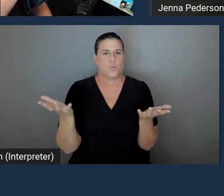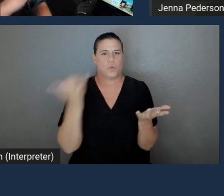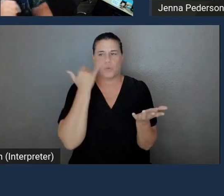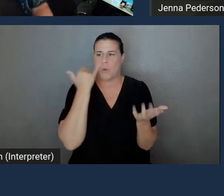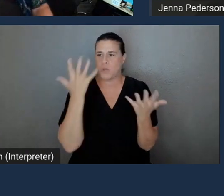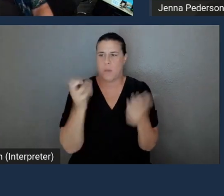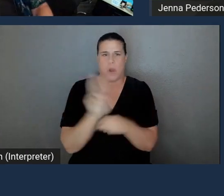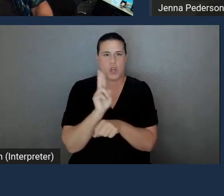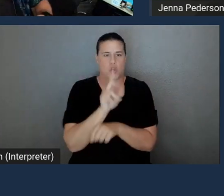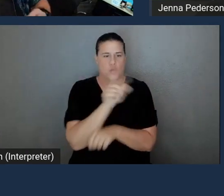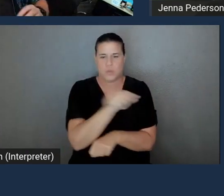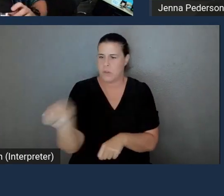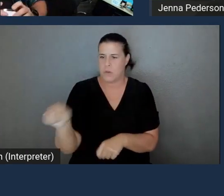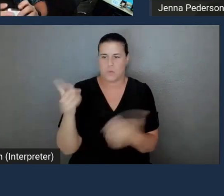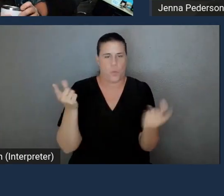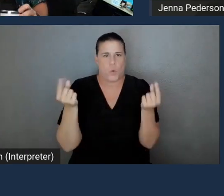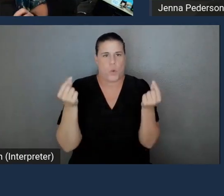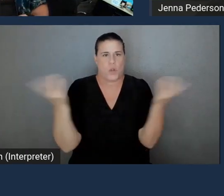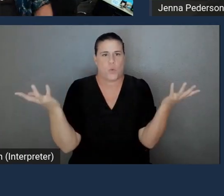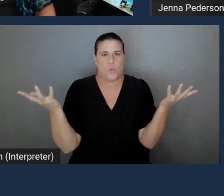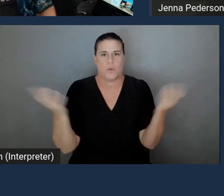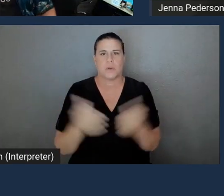using this? What do I do?